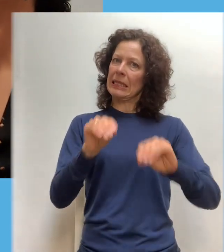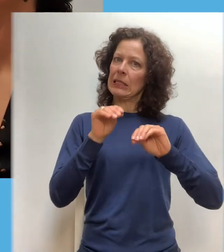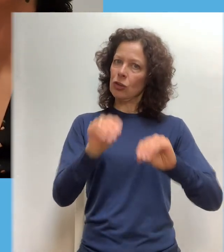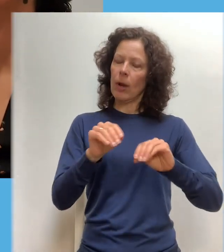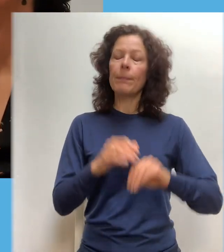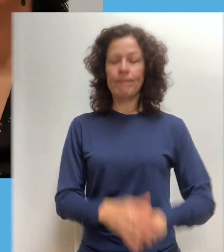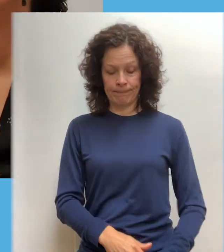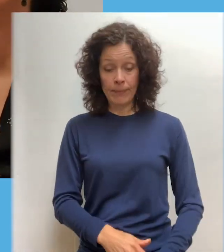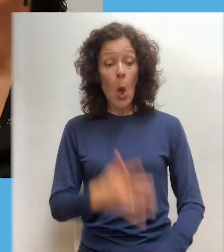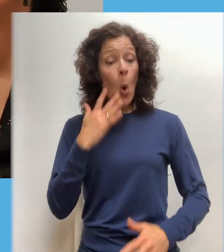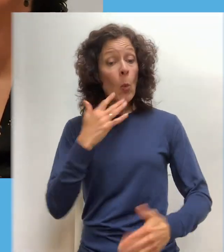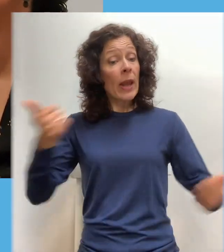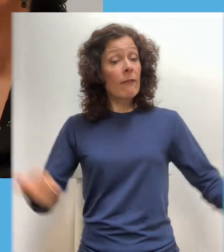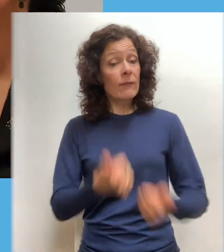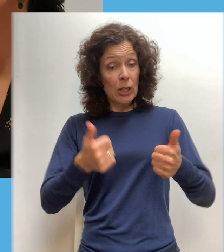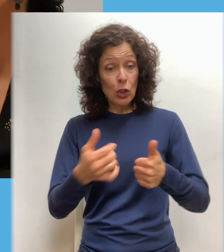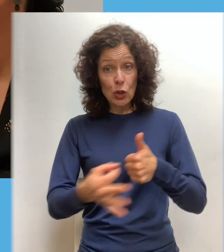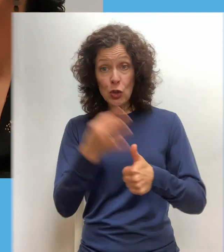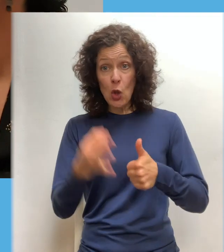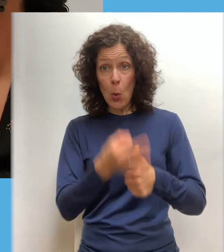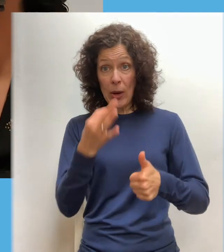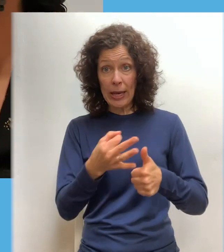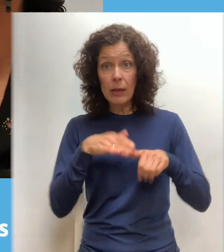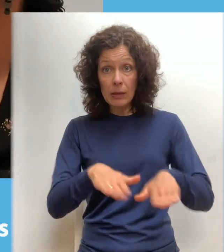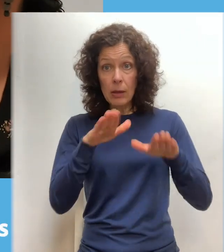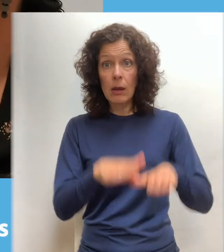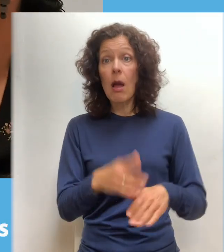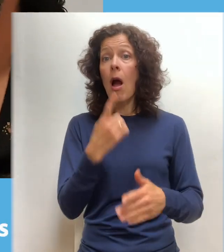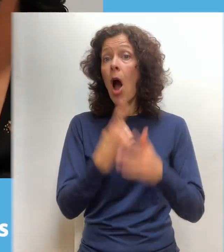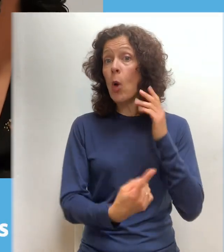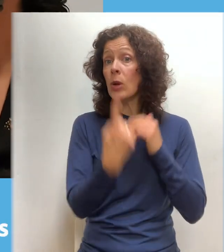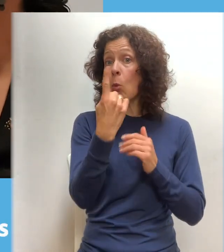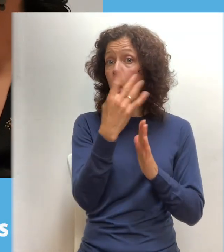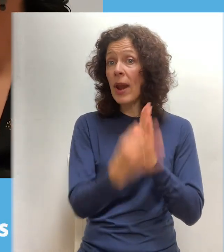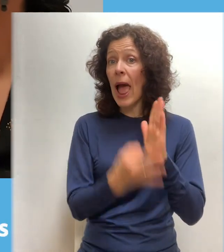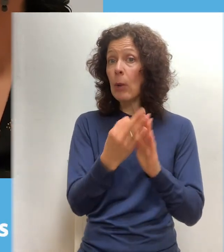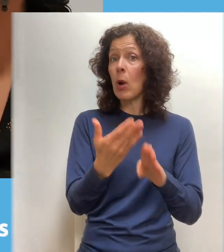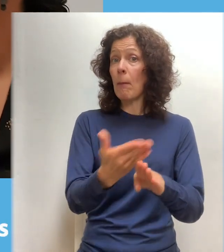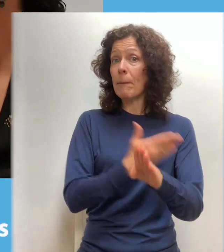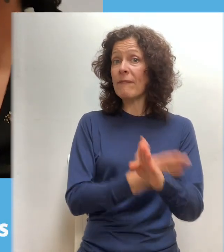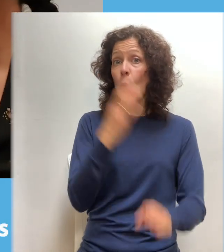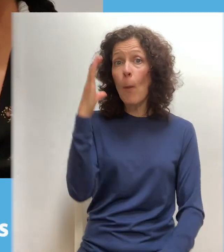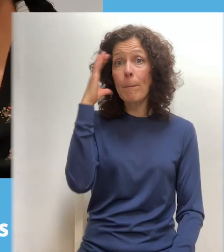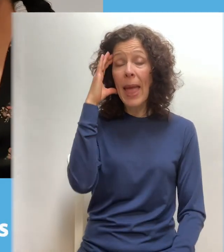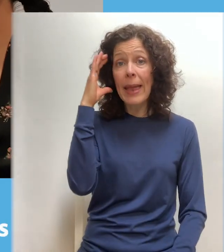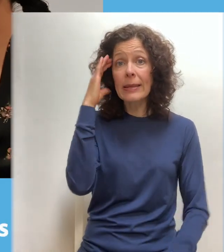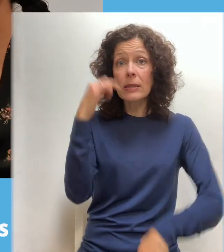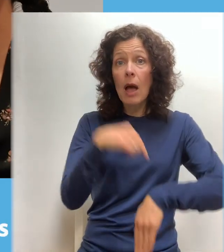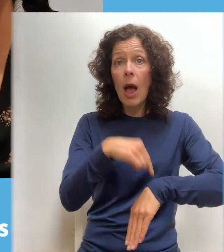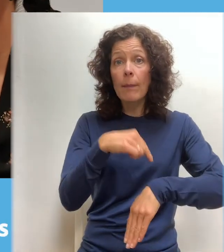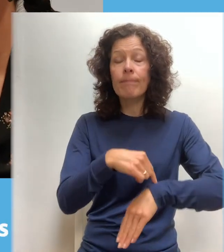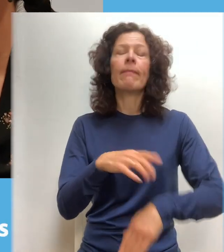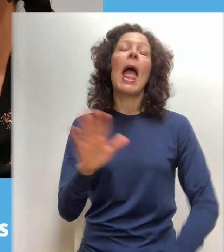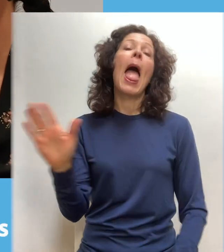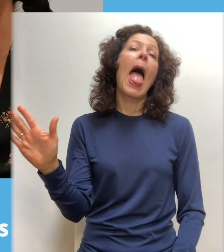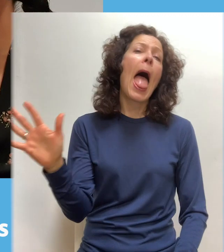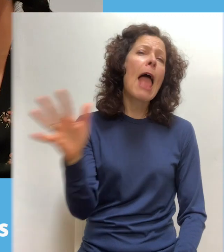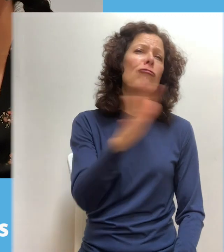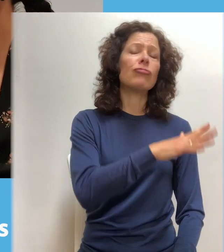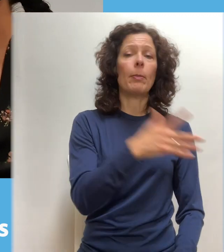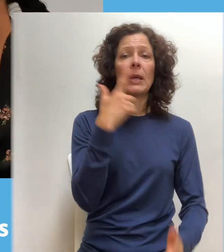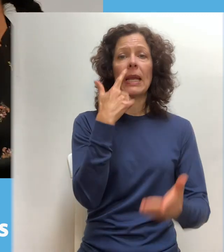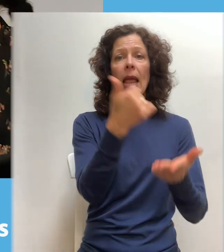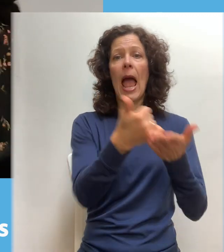By the time they had finished, there was only an hour before bed. Everyone helped Sunny look for his homework